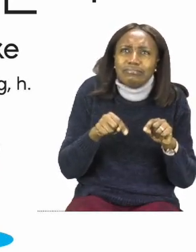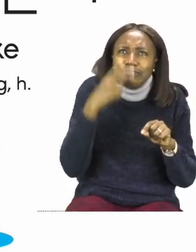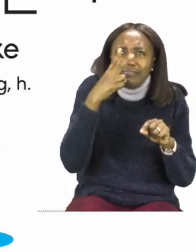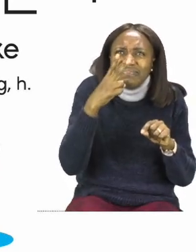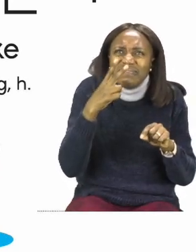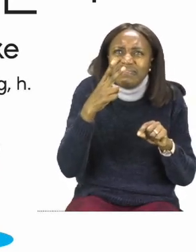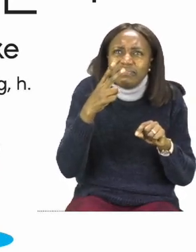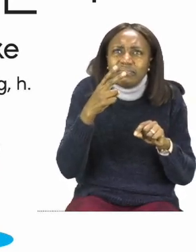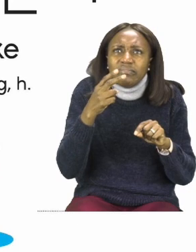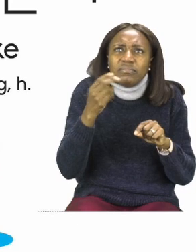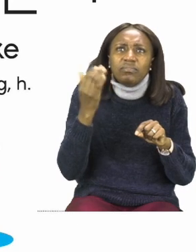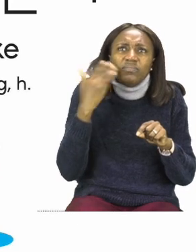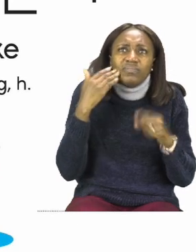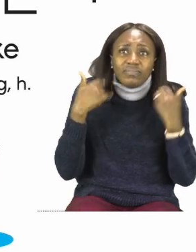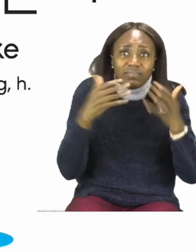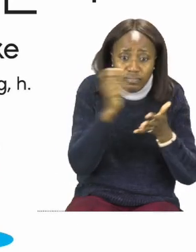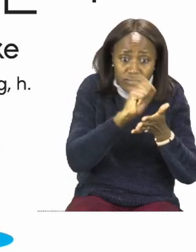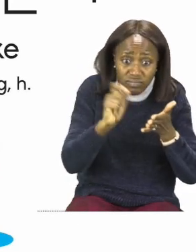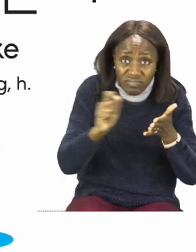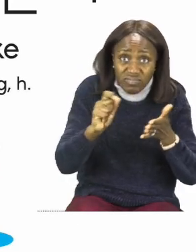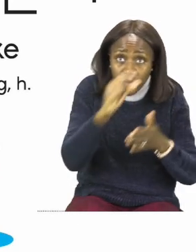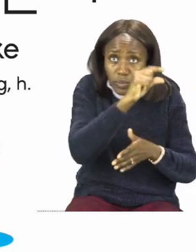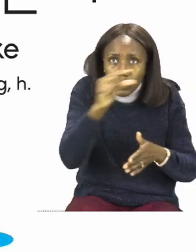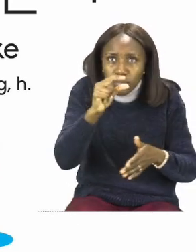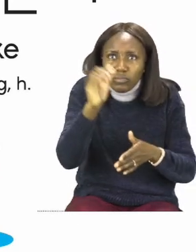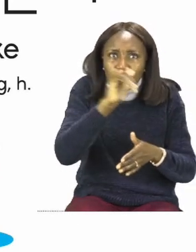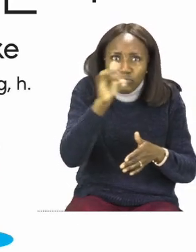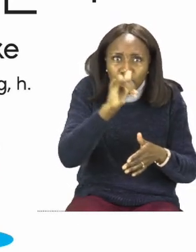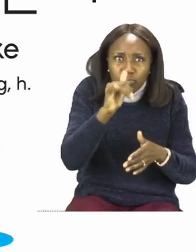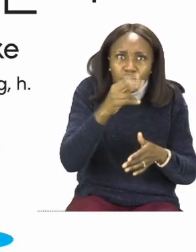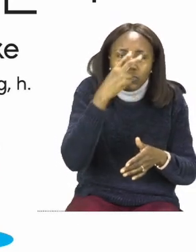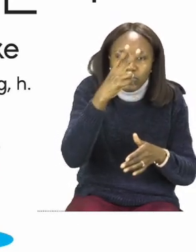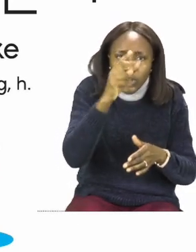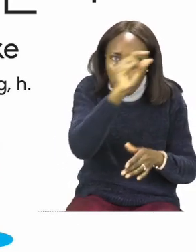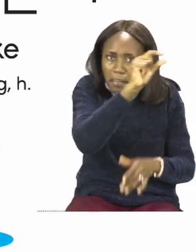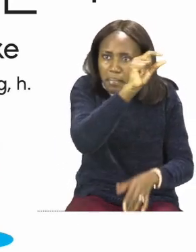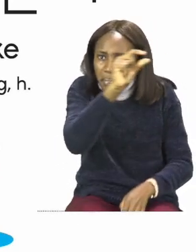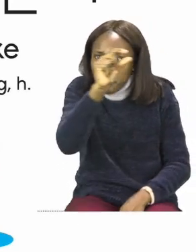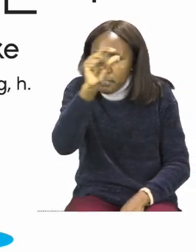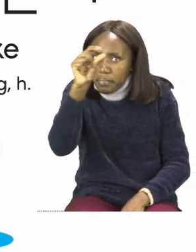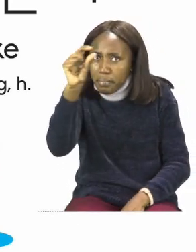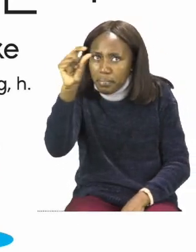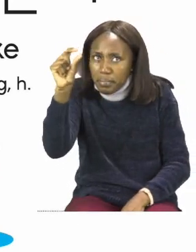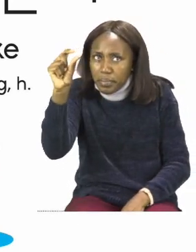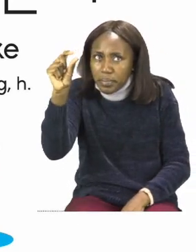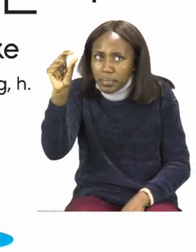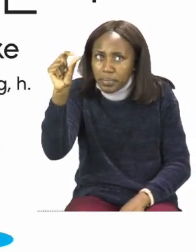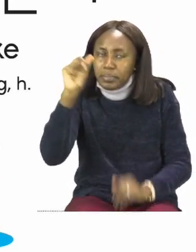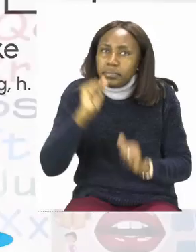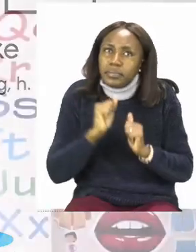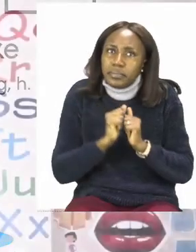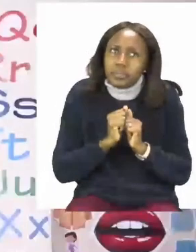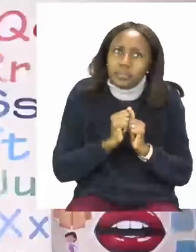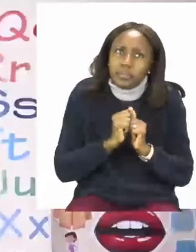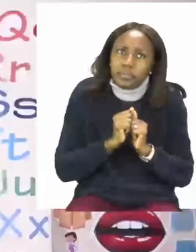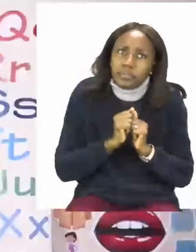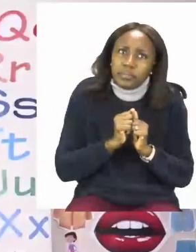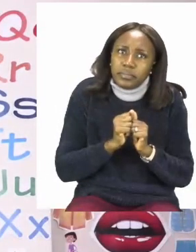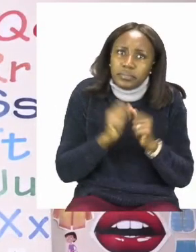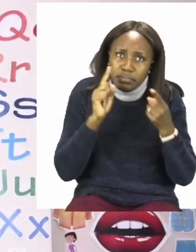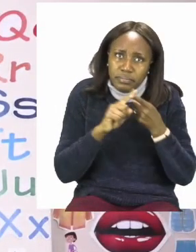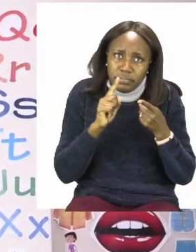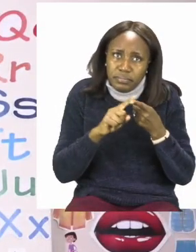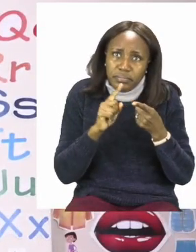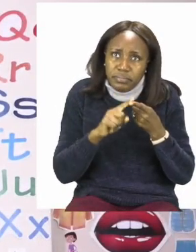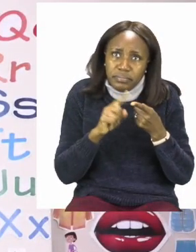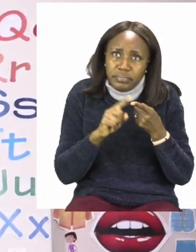beginning sound from the ones we have been given. So let us take a look. We are going to do the first three